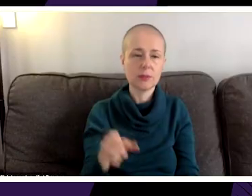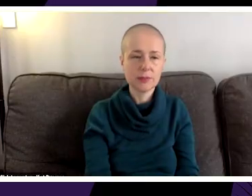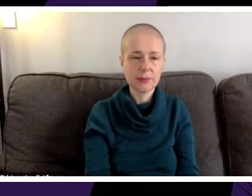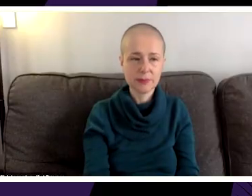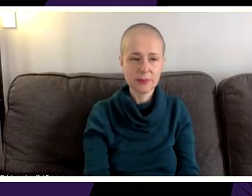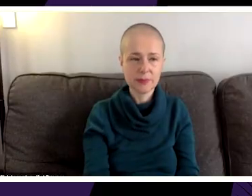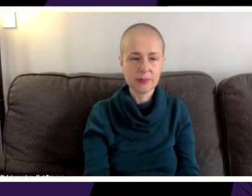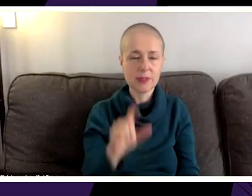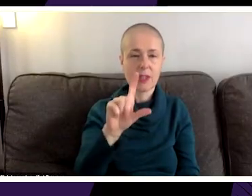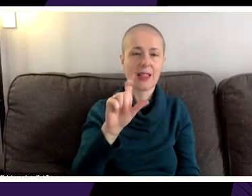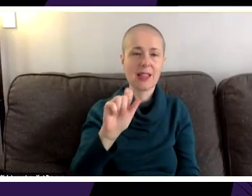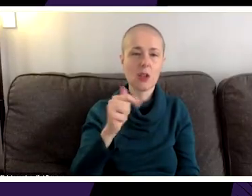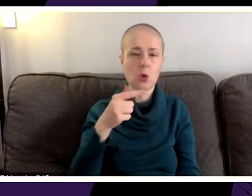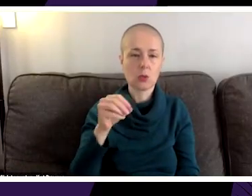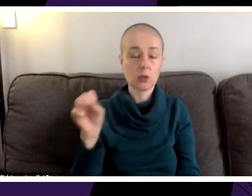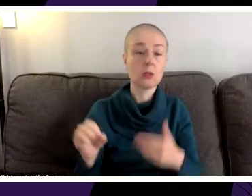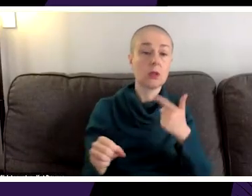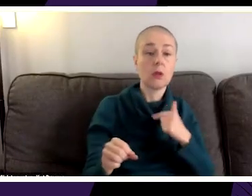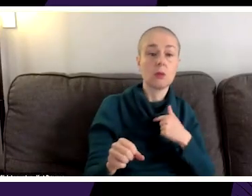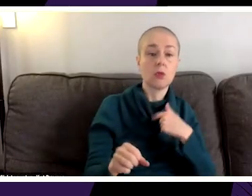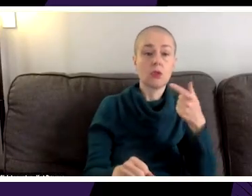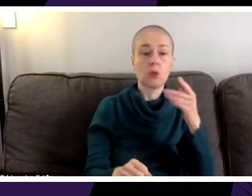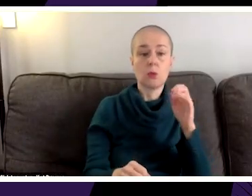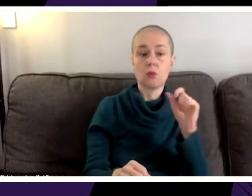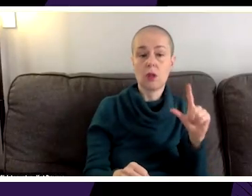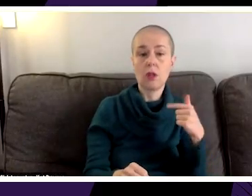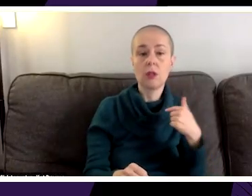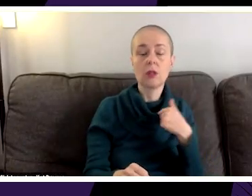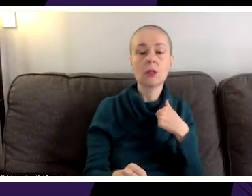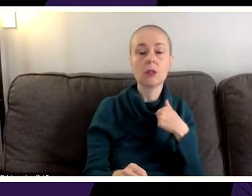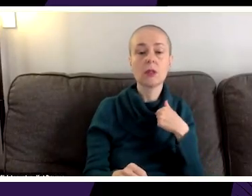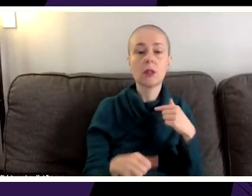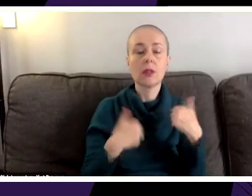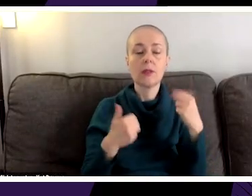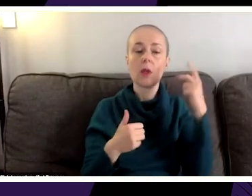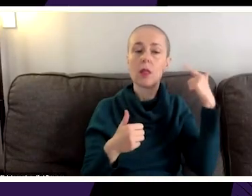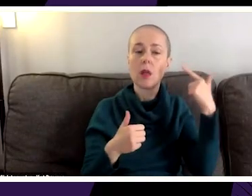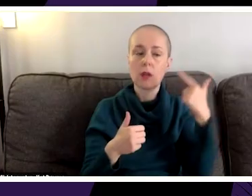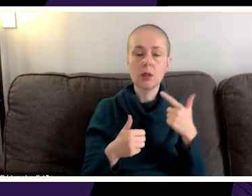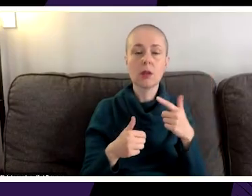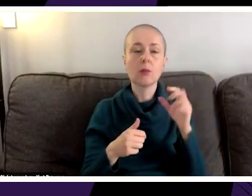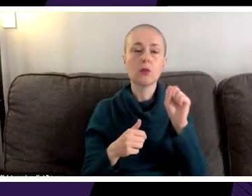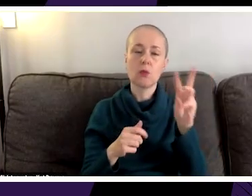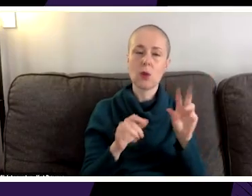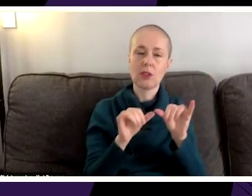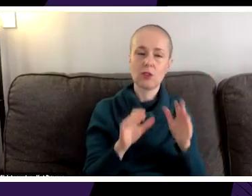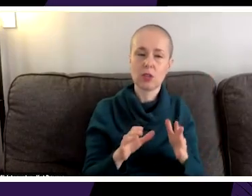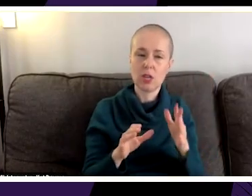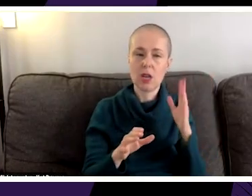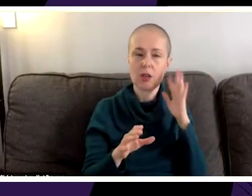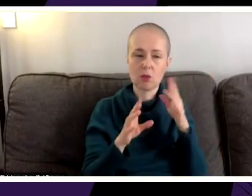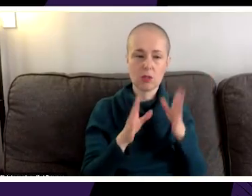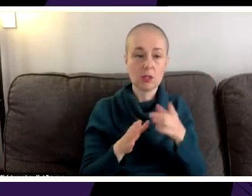Hi, I'm Jubril, a software engineer and creative coder based in London. And today we're sharing The Future